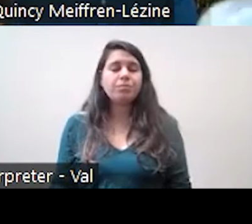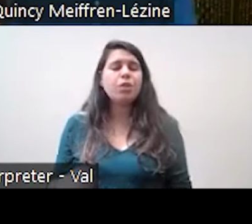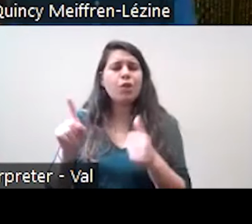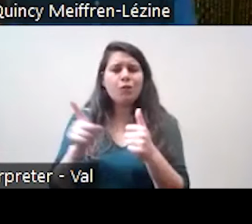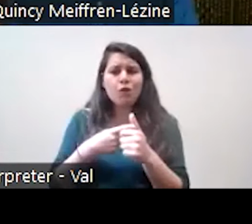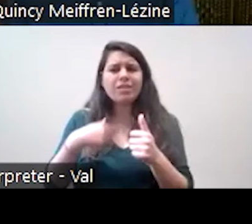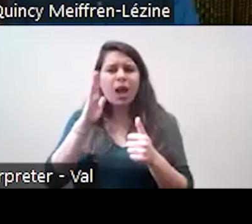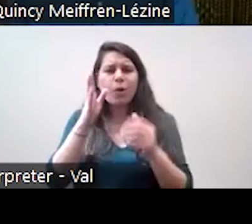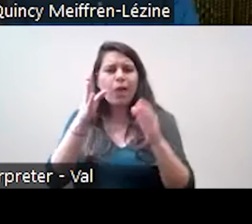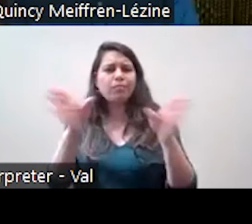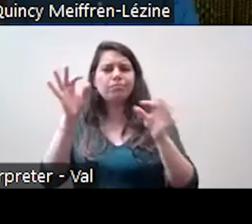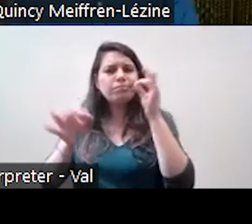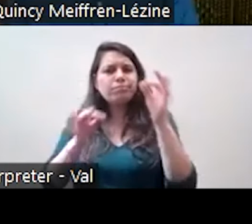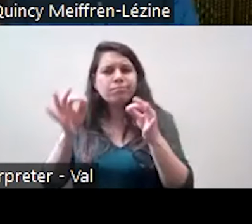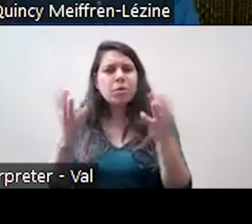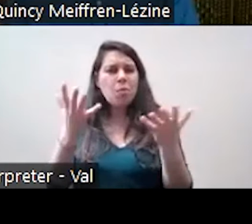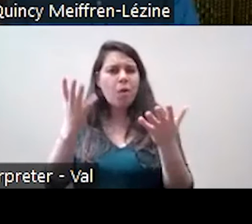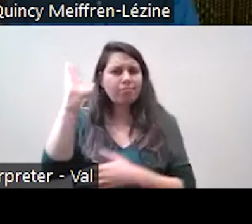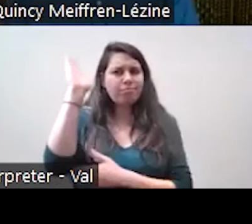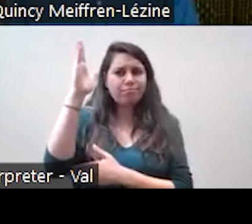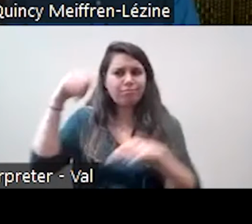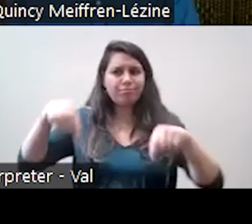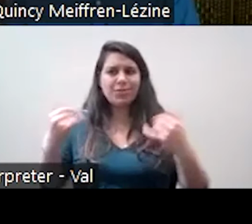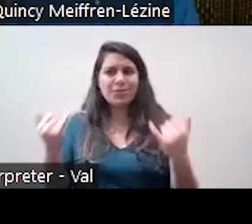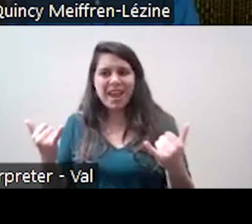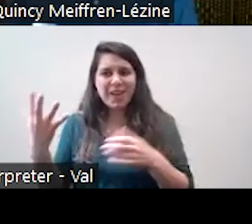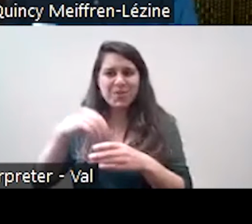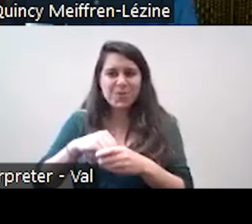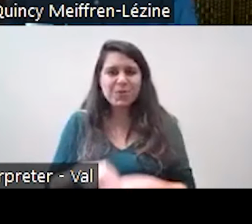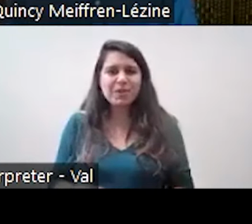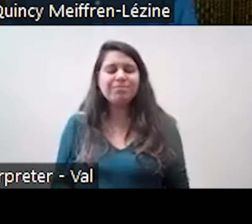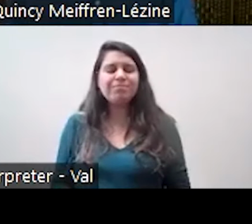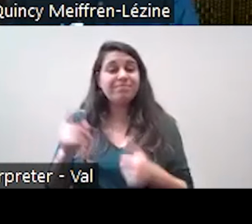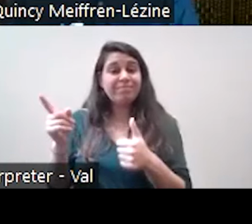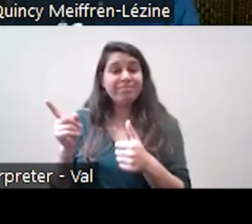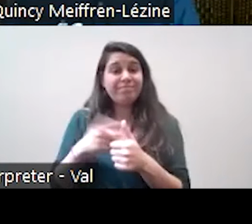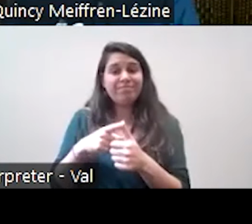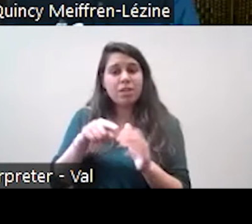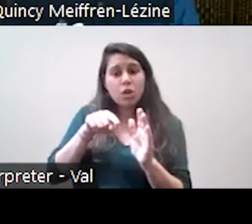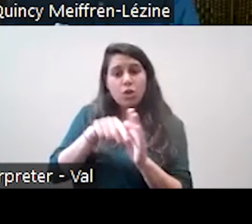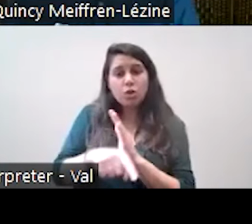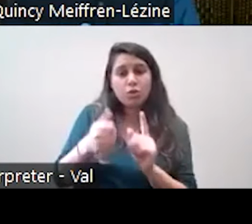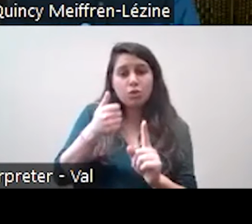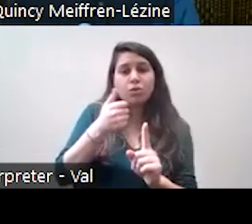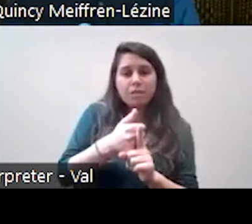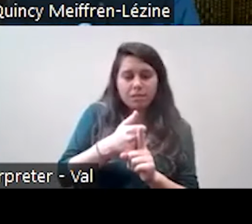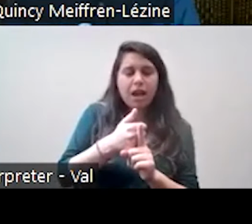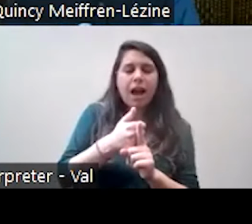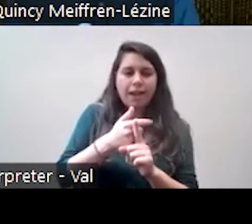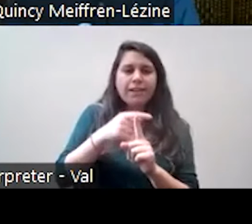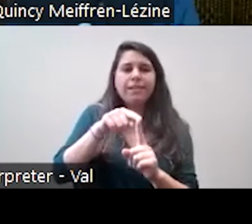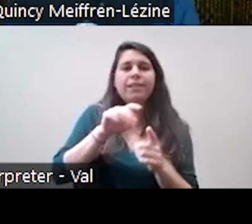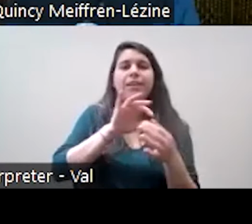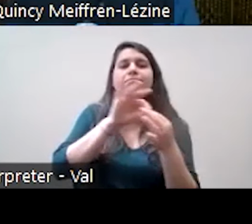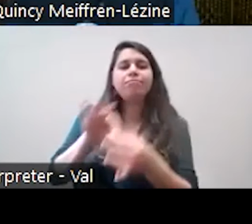of what I'm planning to talk about today. One is putting suicide within the context of quality of